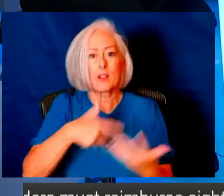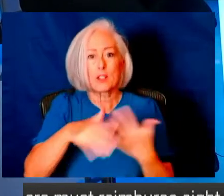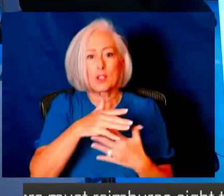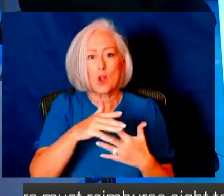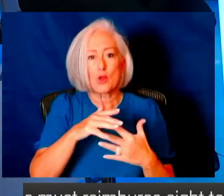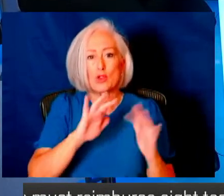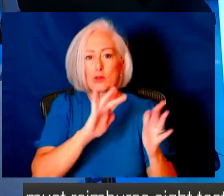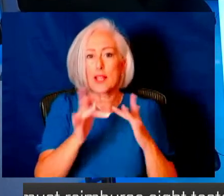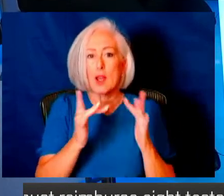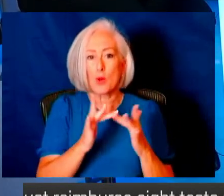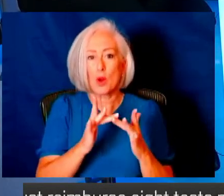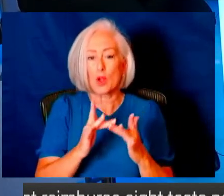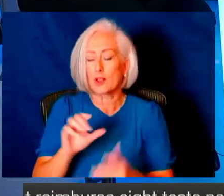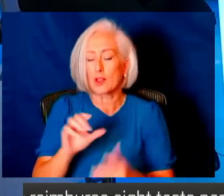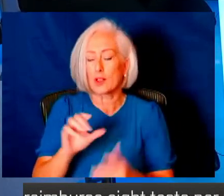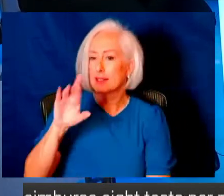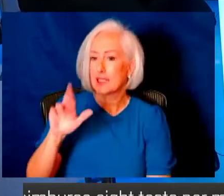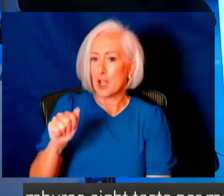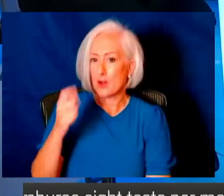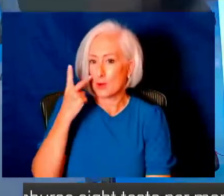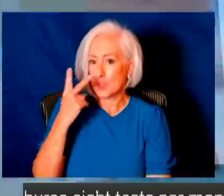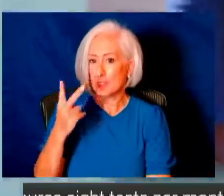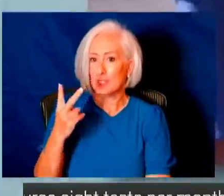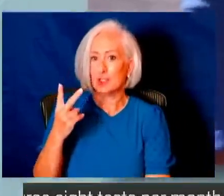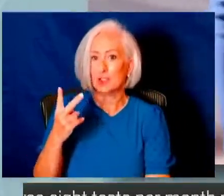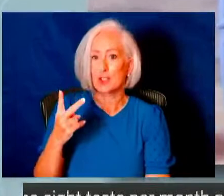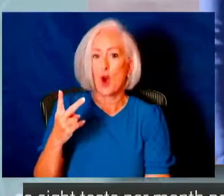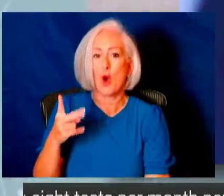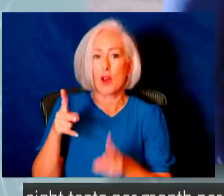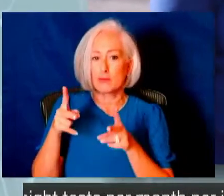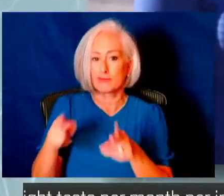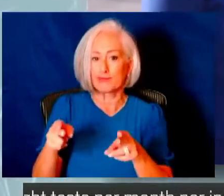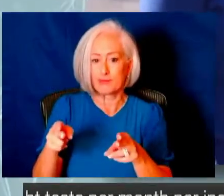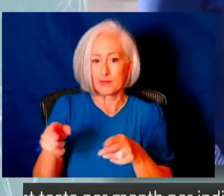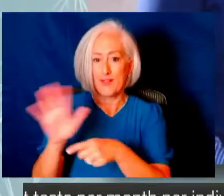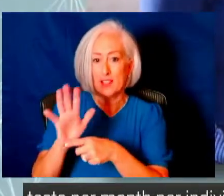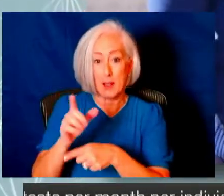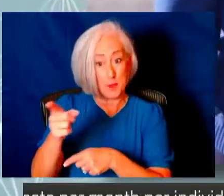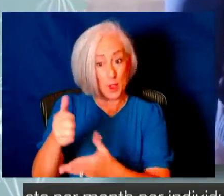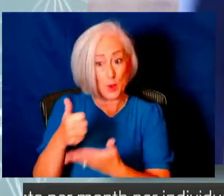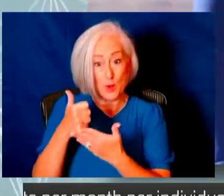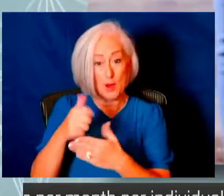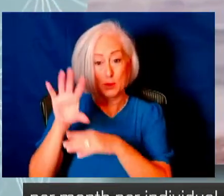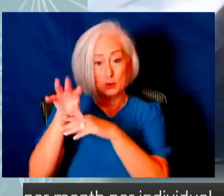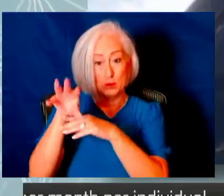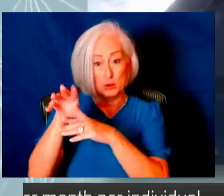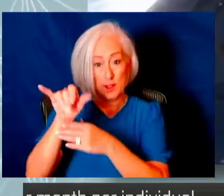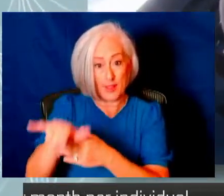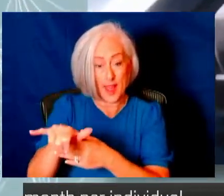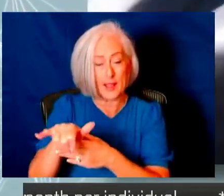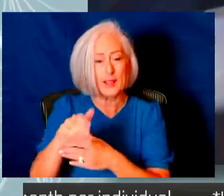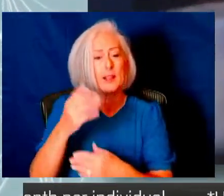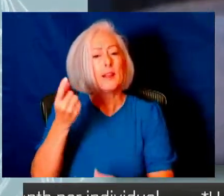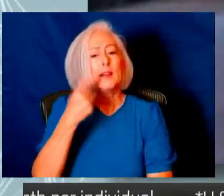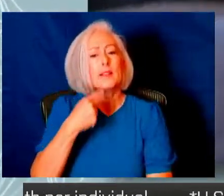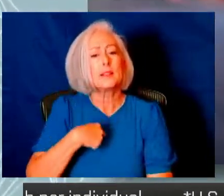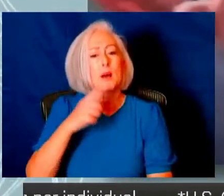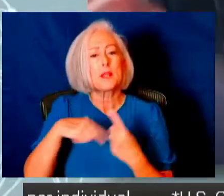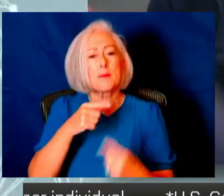saw a clip of the documentary. I think you helped make that. Tell us about the women and why you decided to create the video and include